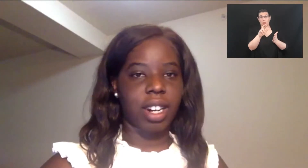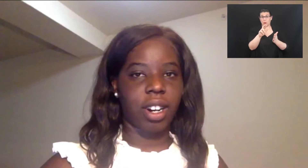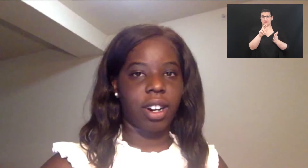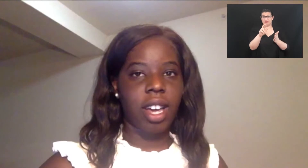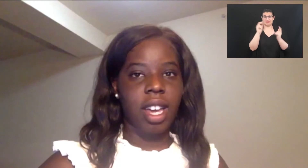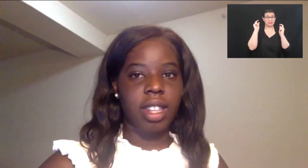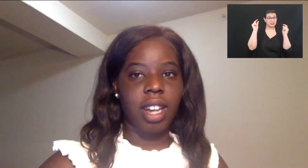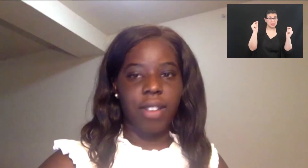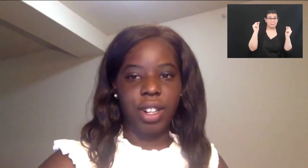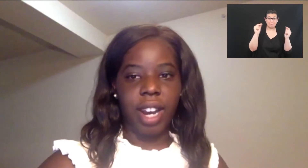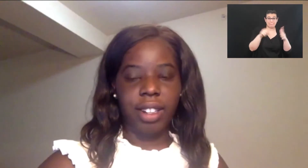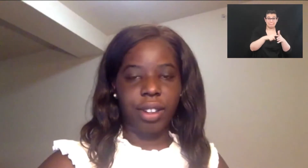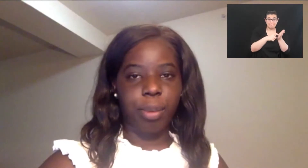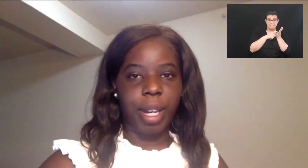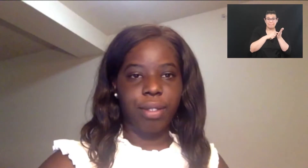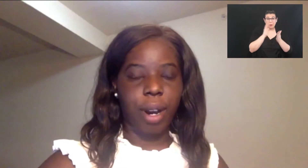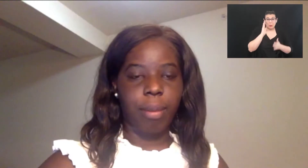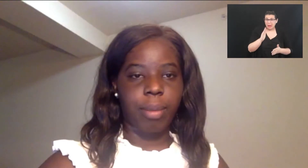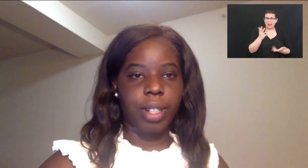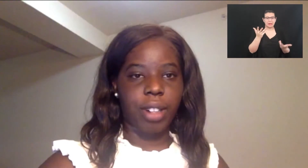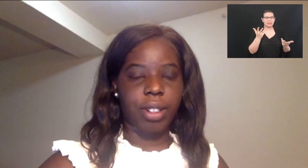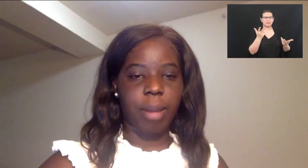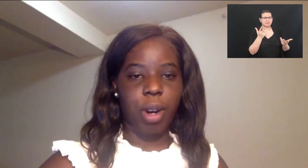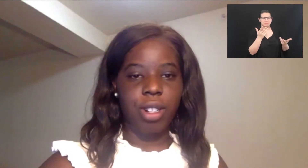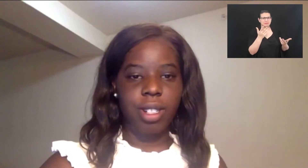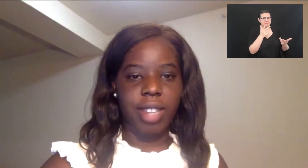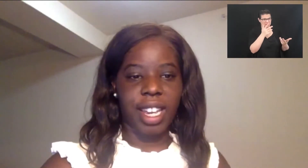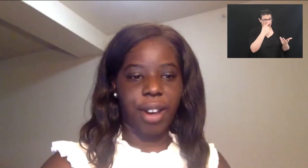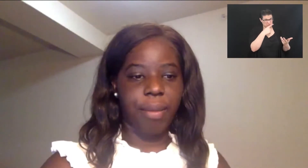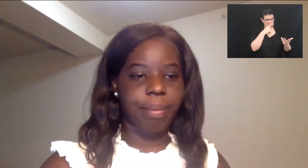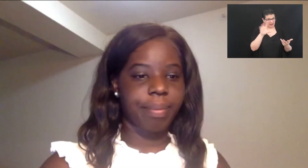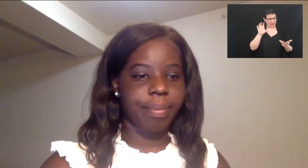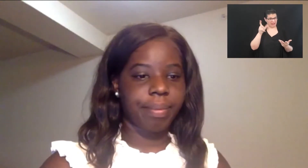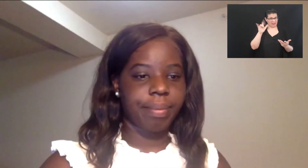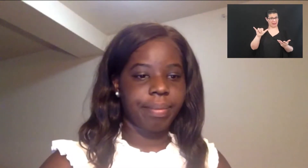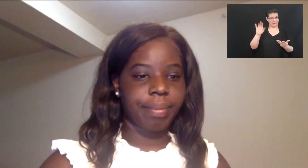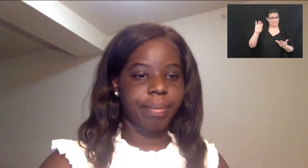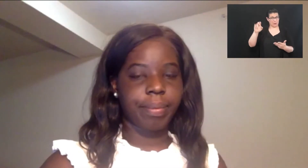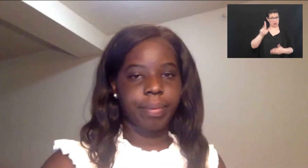to hear the governor and a little bit from Dr. Clay Marsh. Thank you.